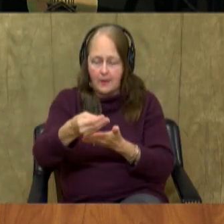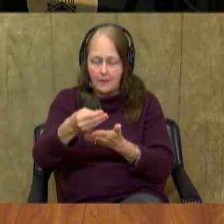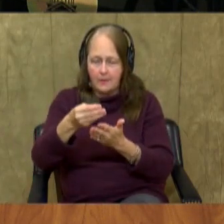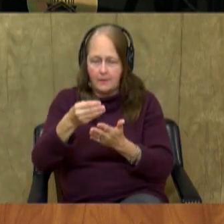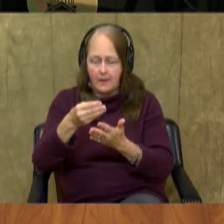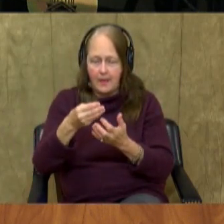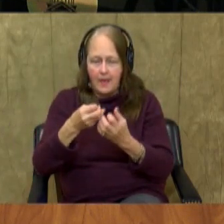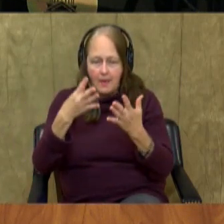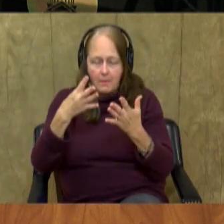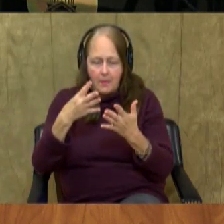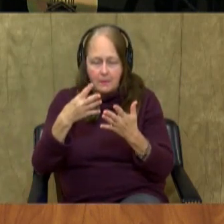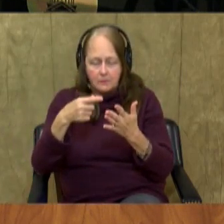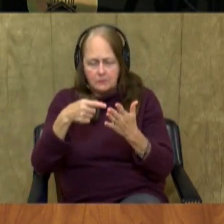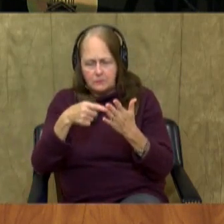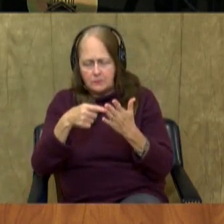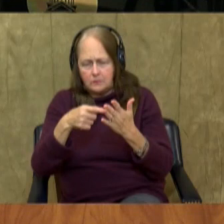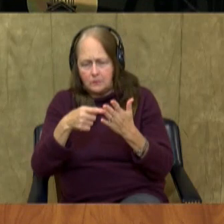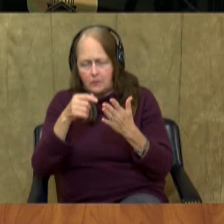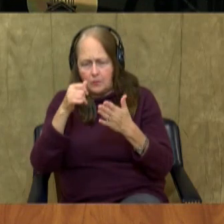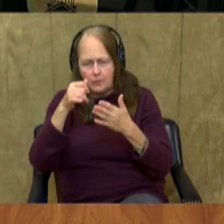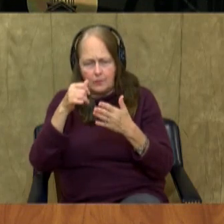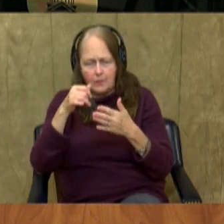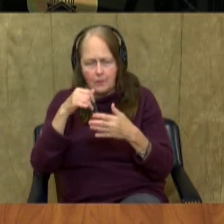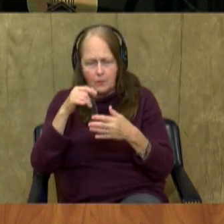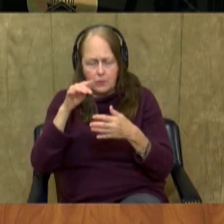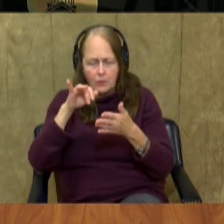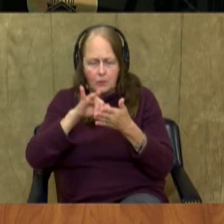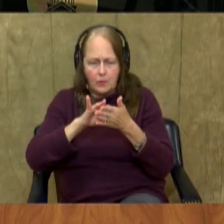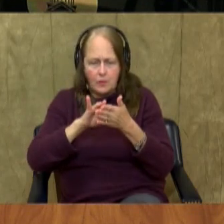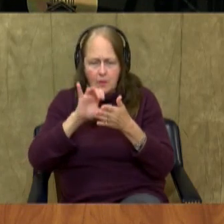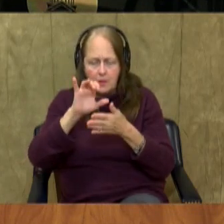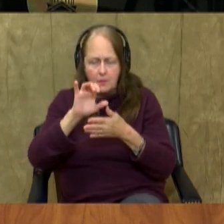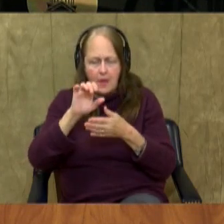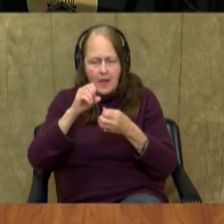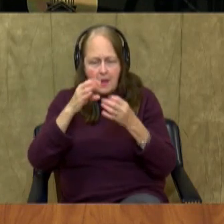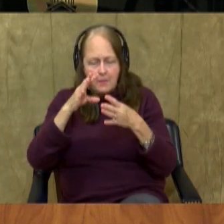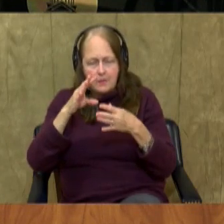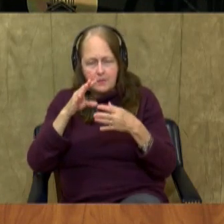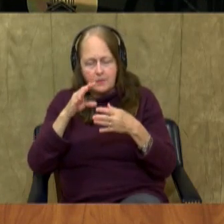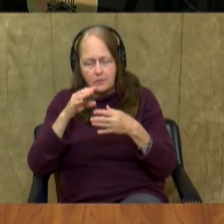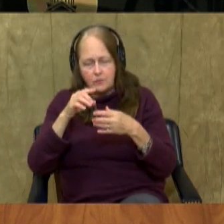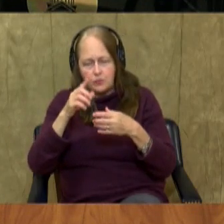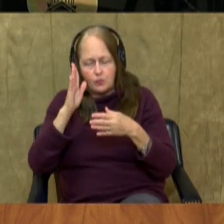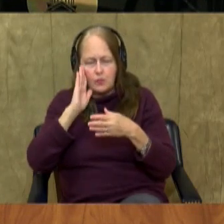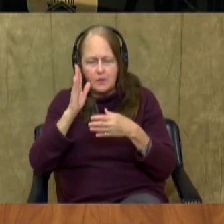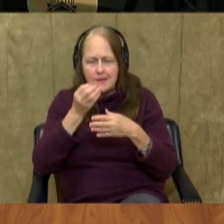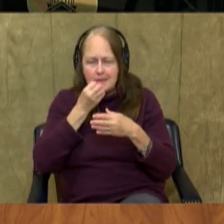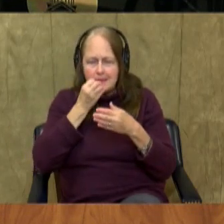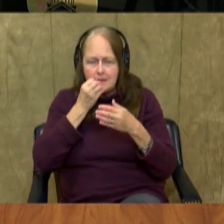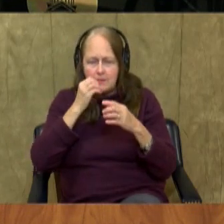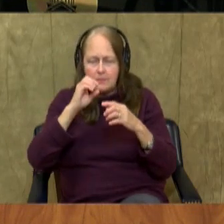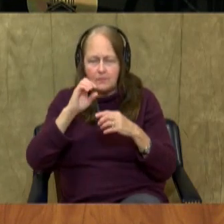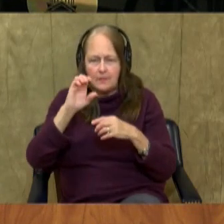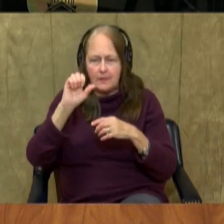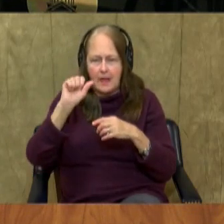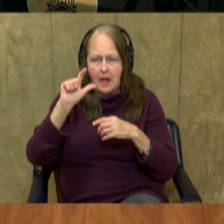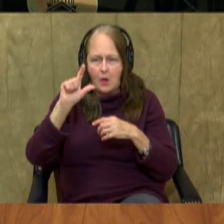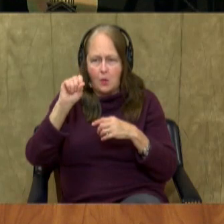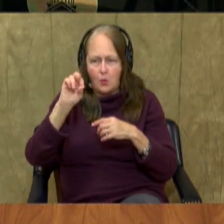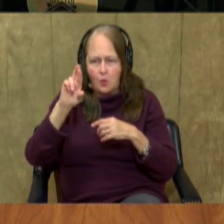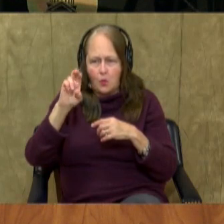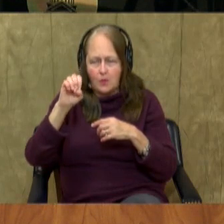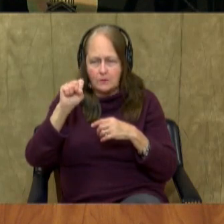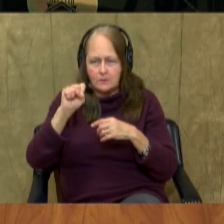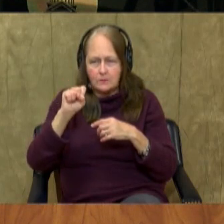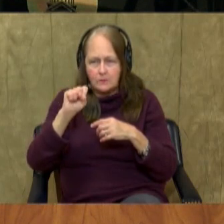to know how many calories are on that package, I have to be able to read and comprehend it. What